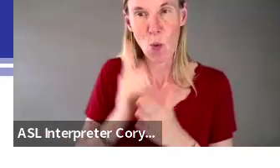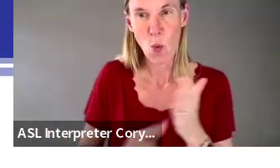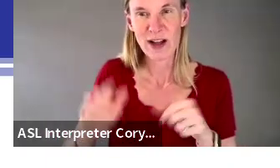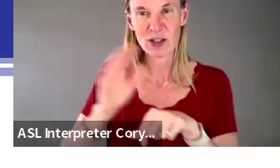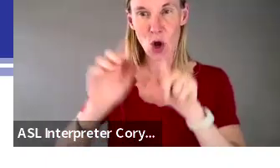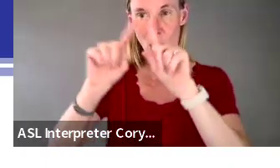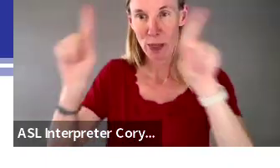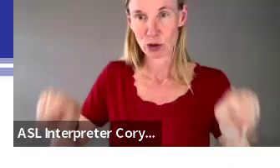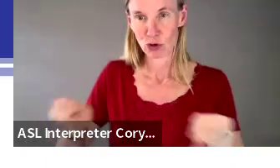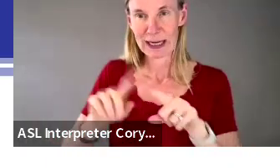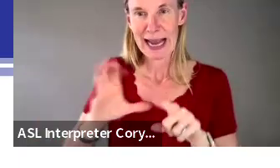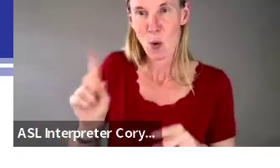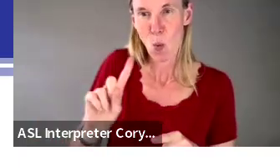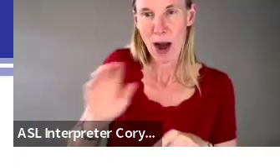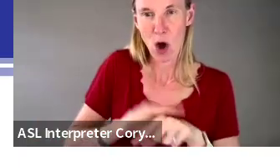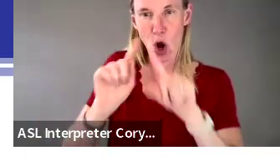they are.